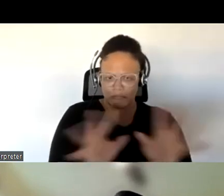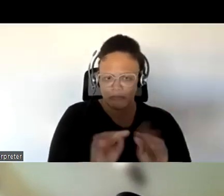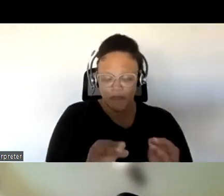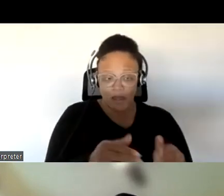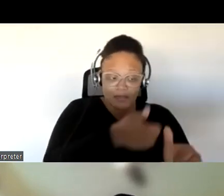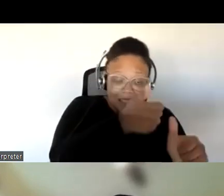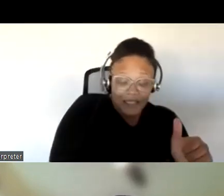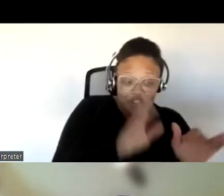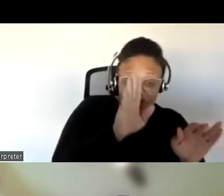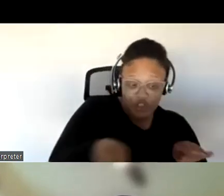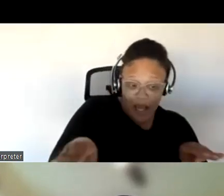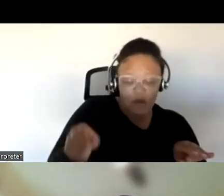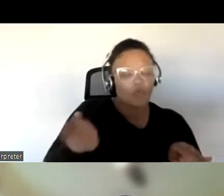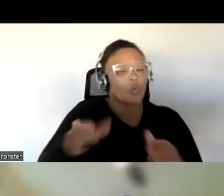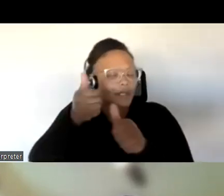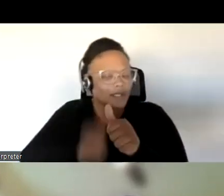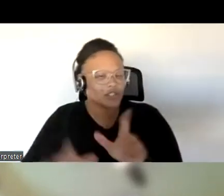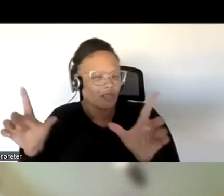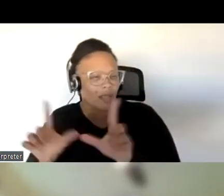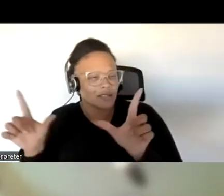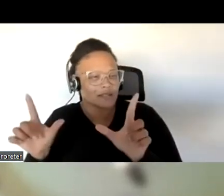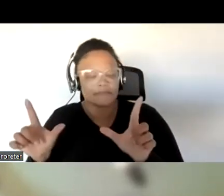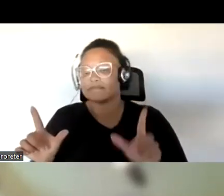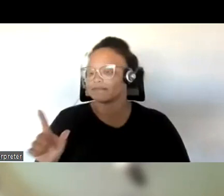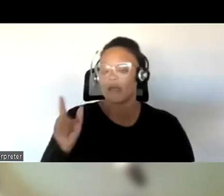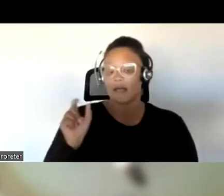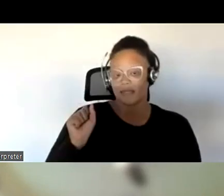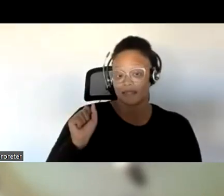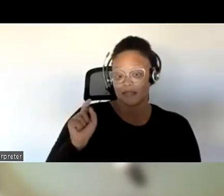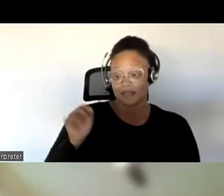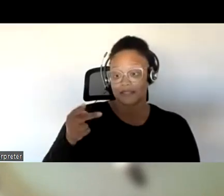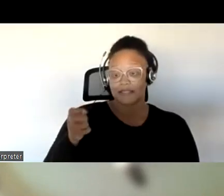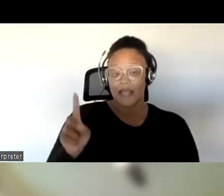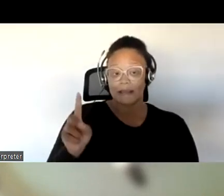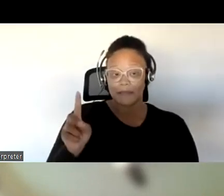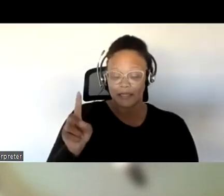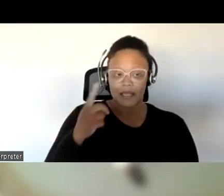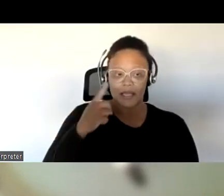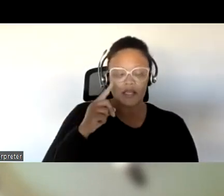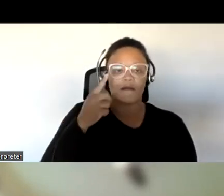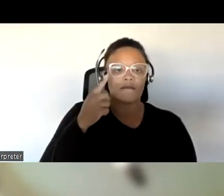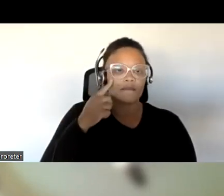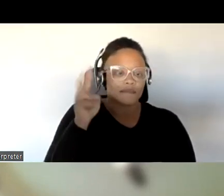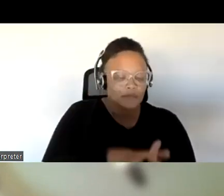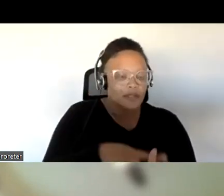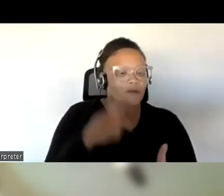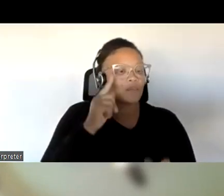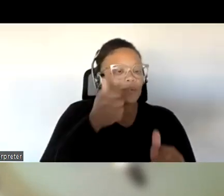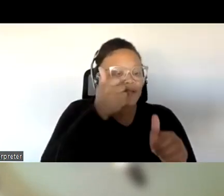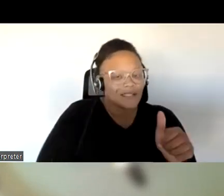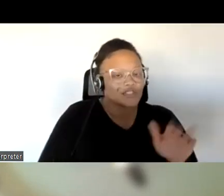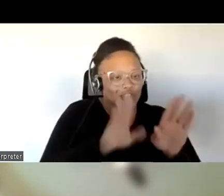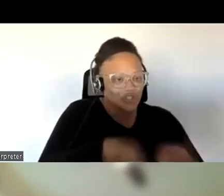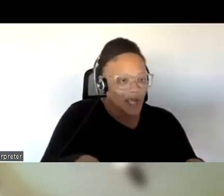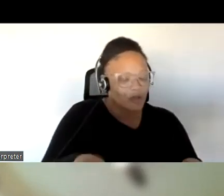My understanding that it's a per child stipend. Ok, están diciendo que es por niño, no por